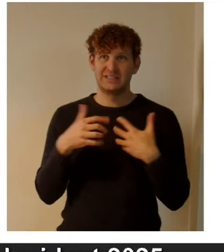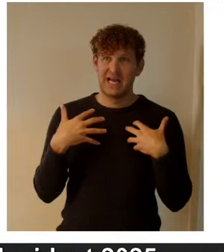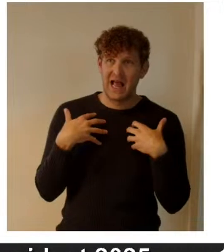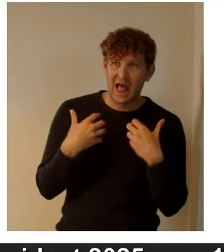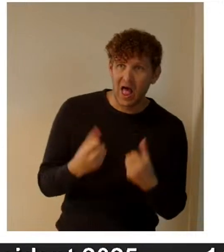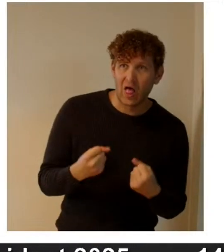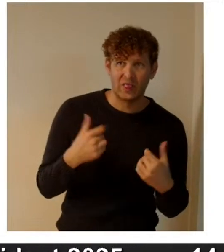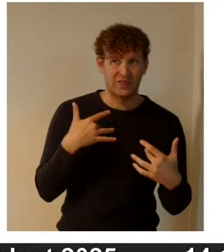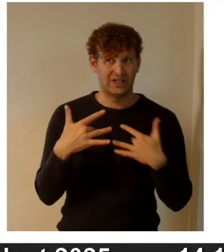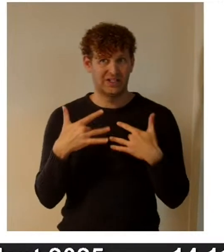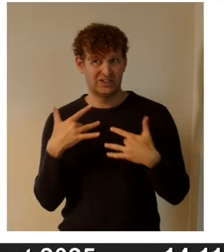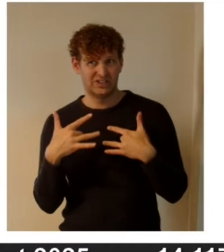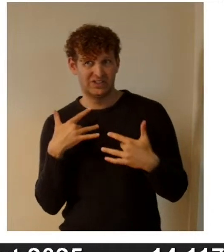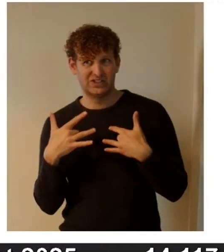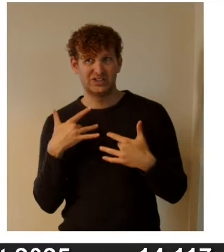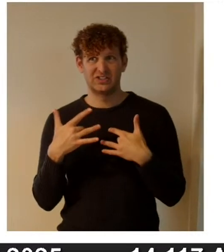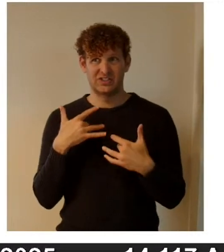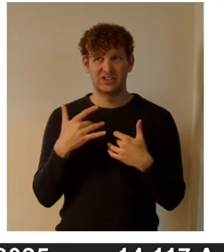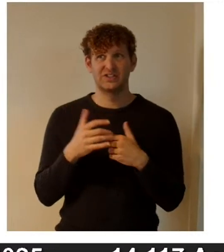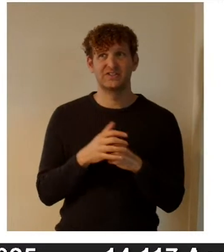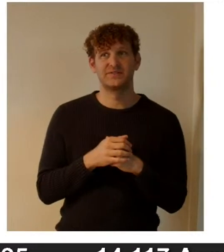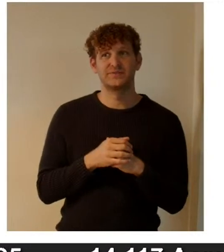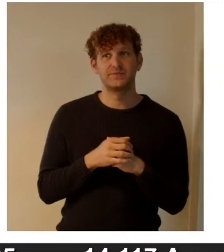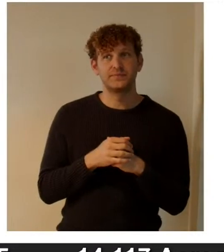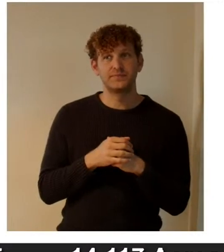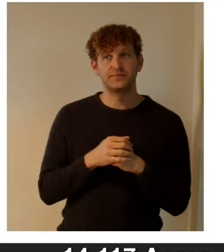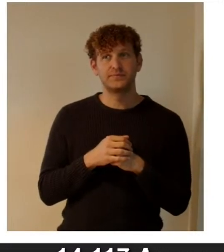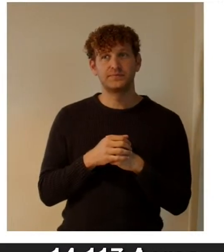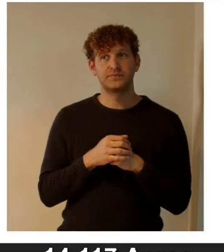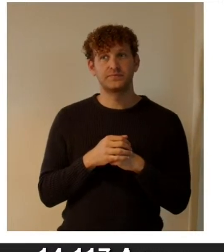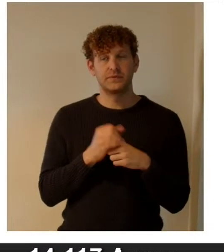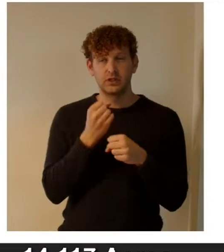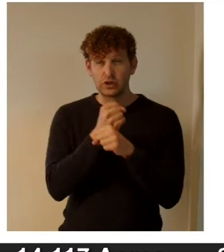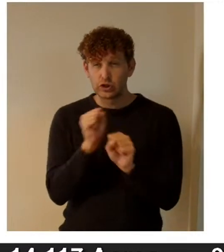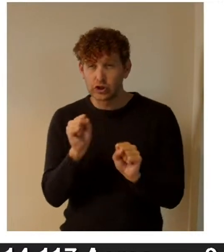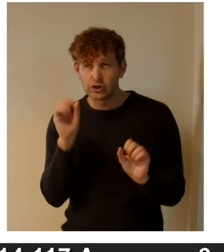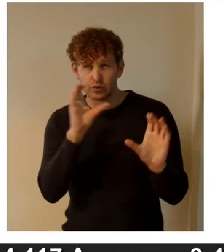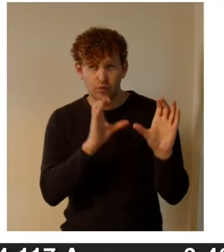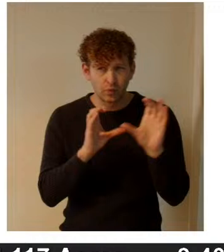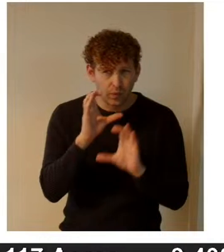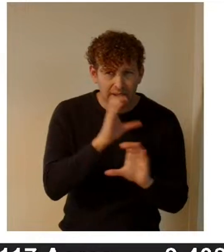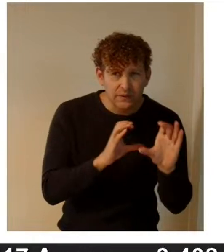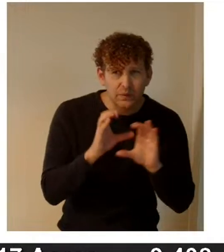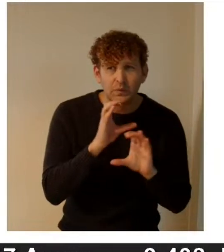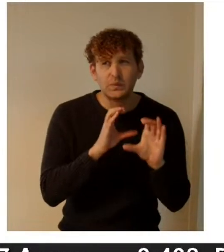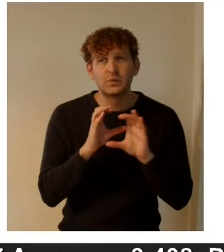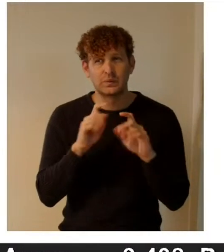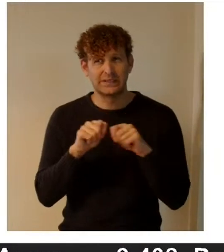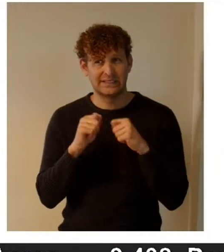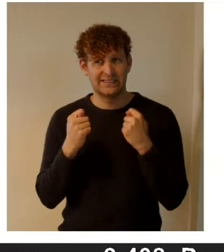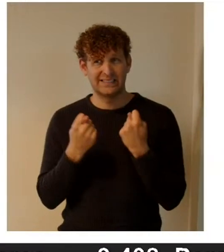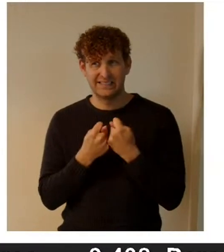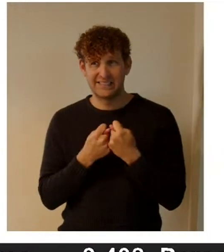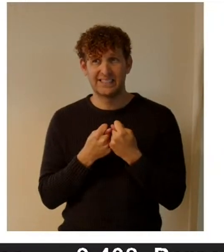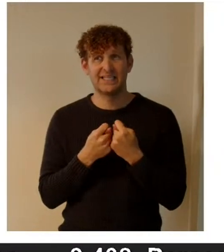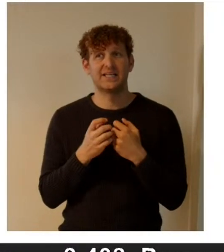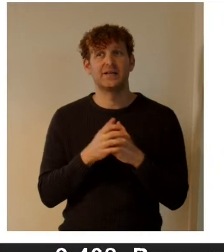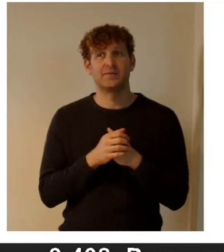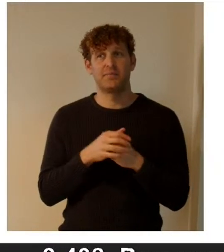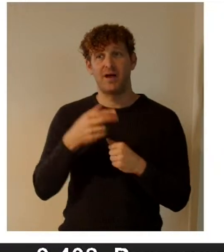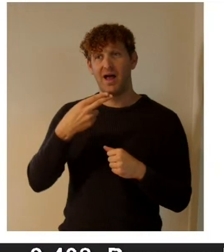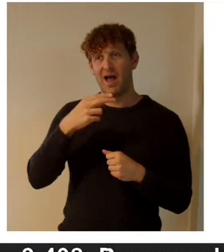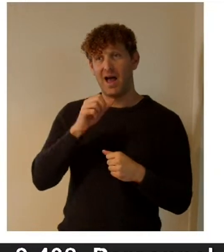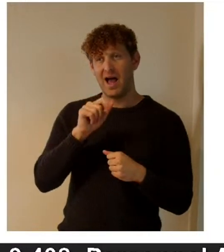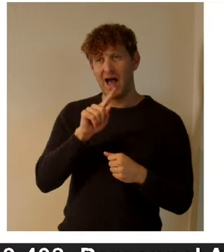of urban search and rescue issues, public health issues, hazmat issues, and utilities that we have to get in